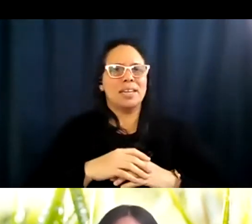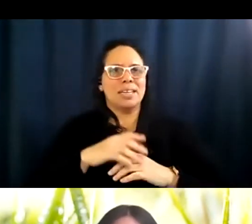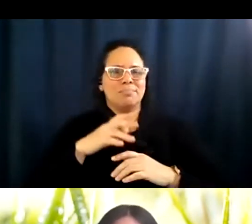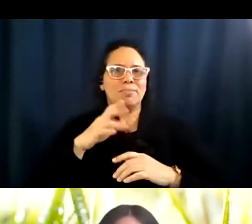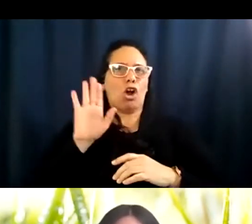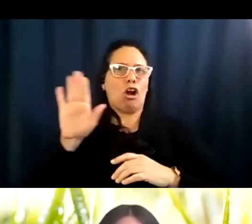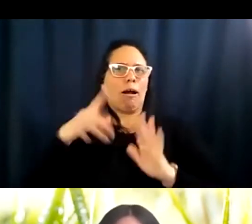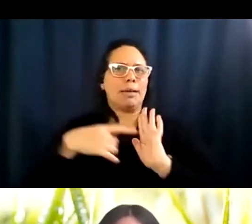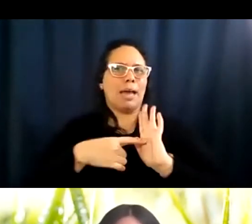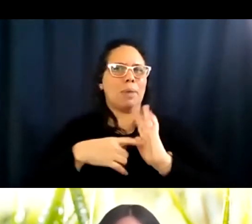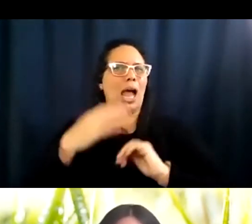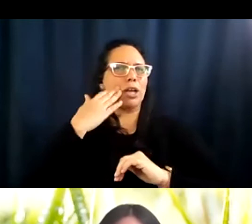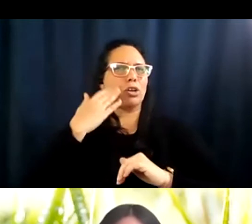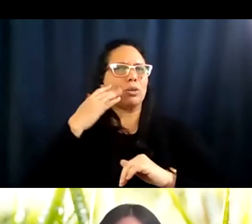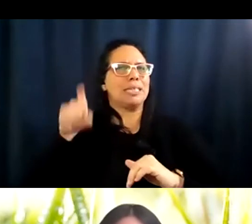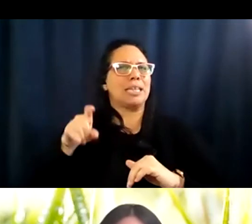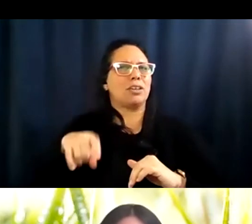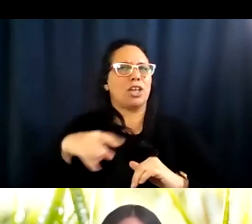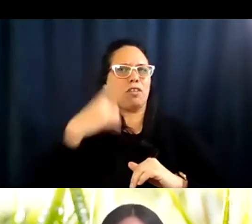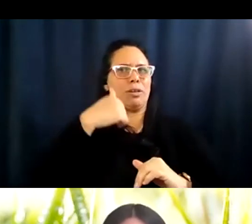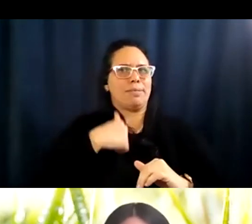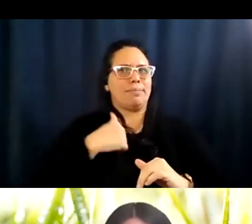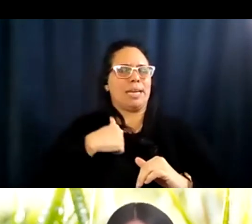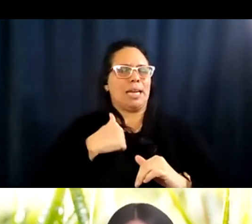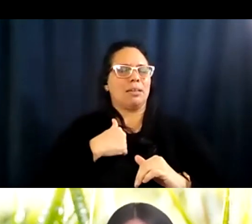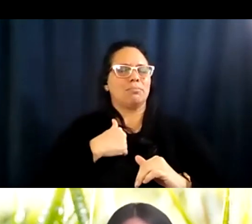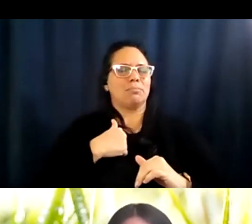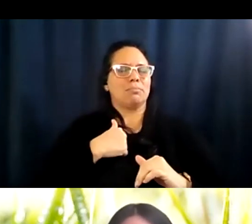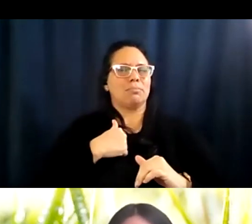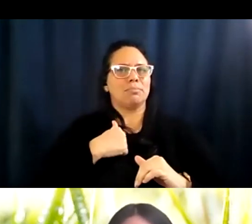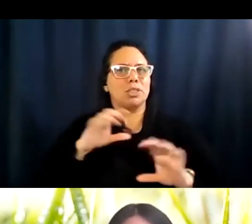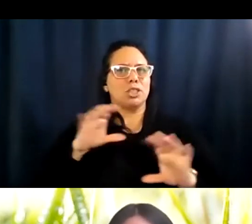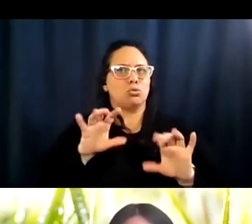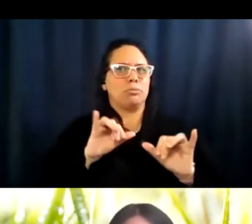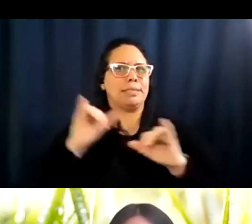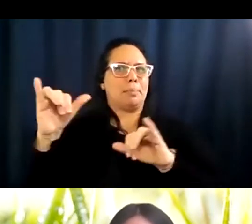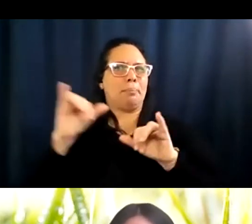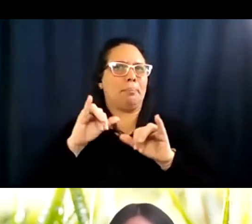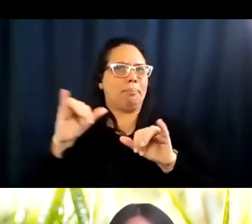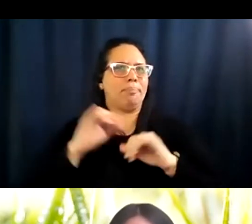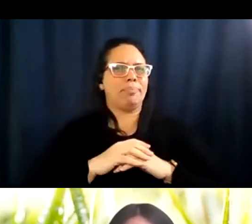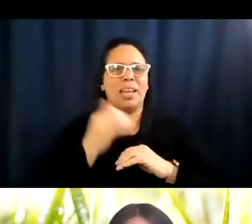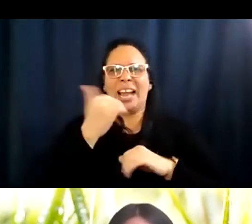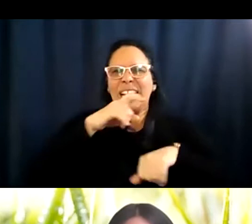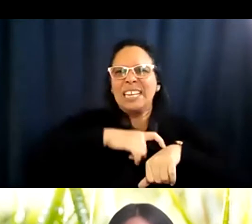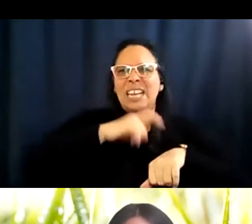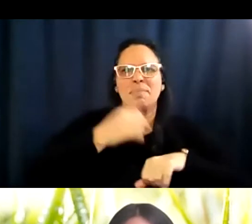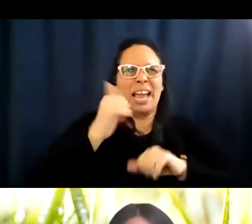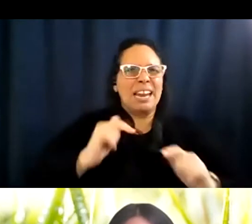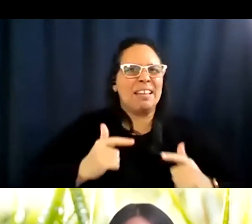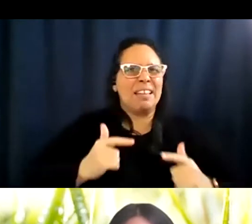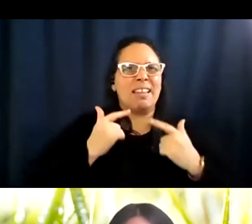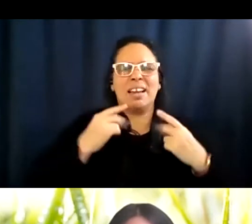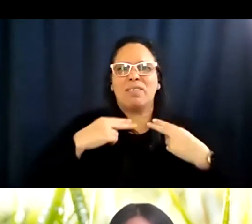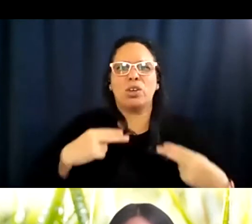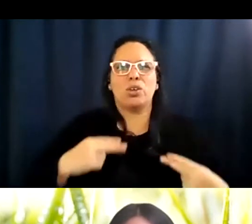for me too to jeopardize my own livelihood when necessary and whenever the very lives of any human beings are at stake.